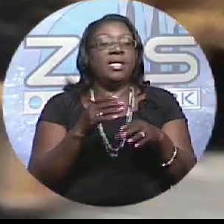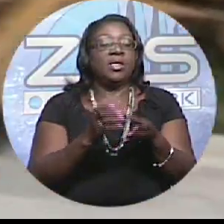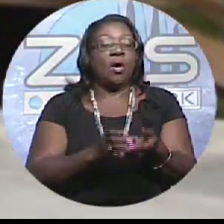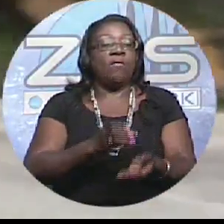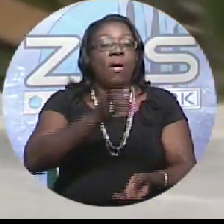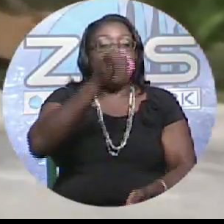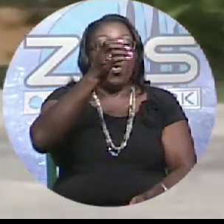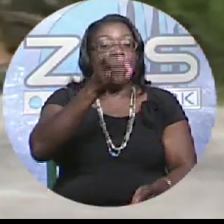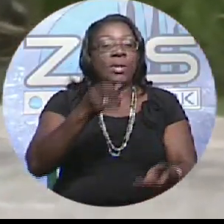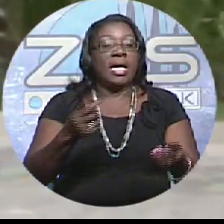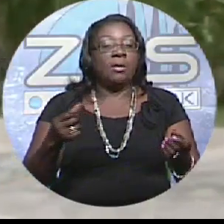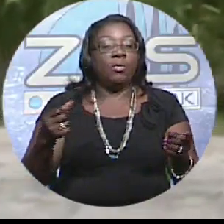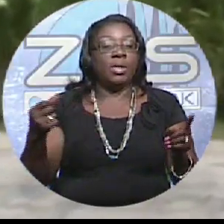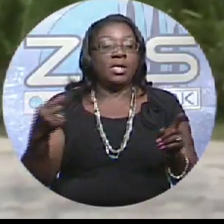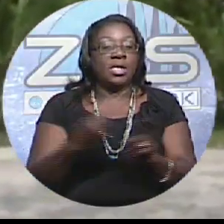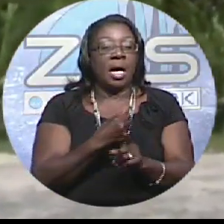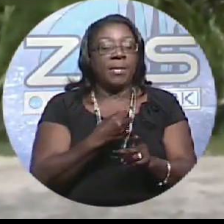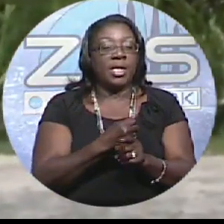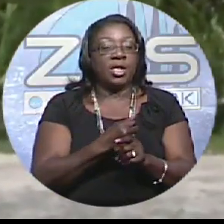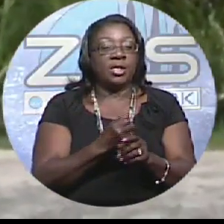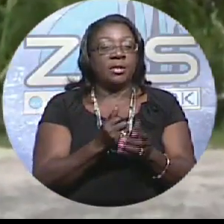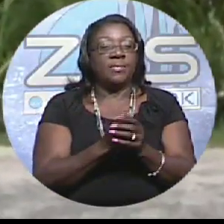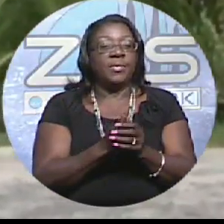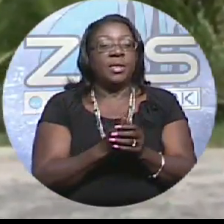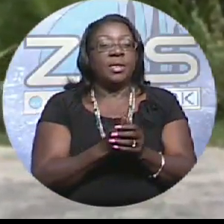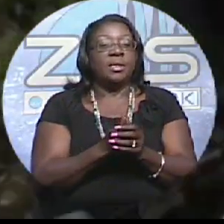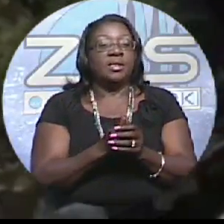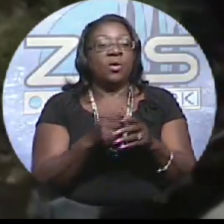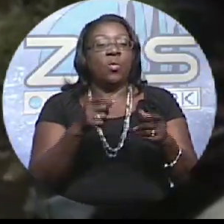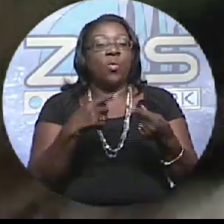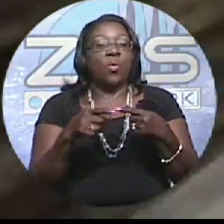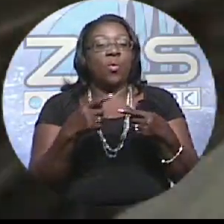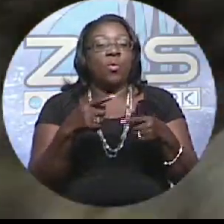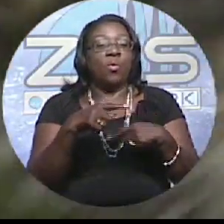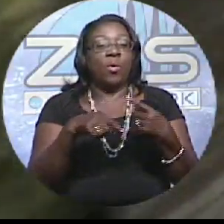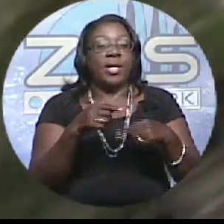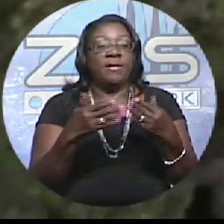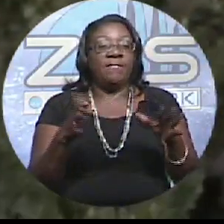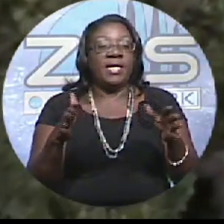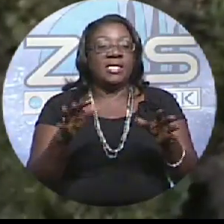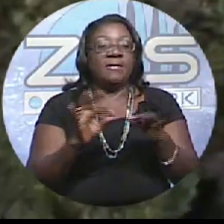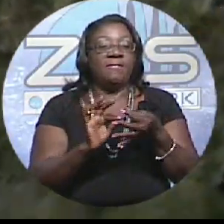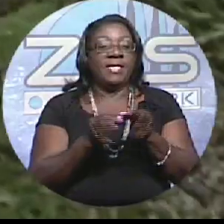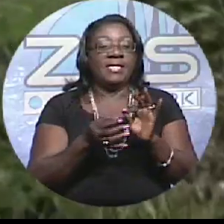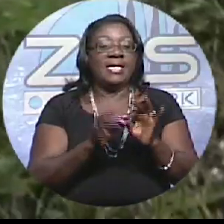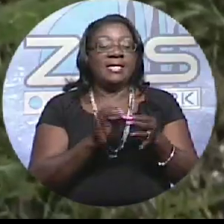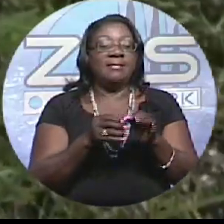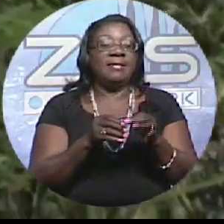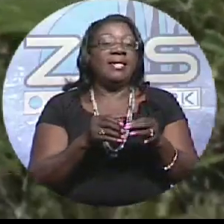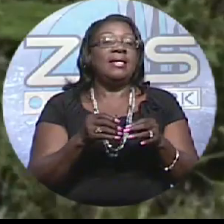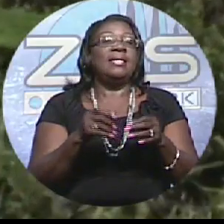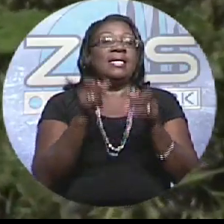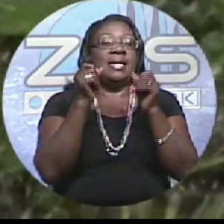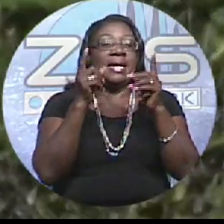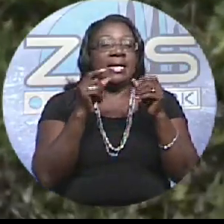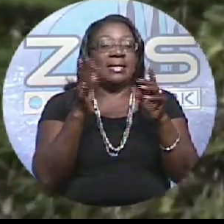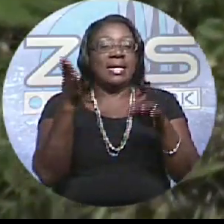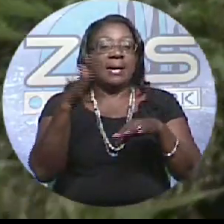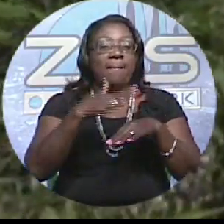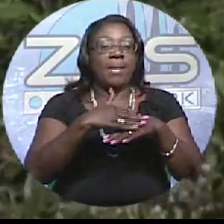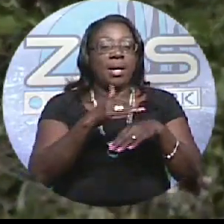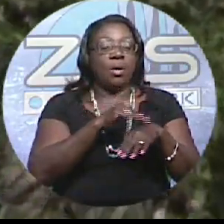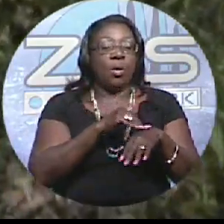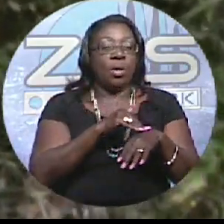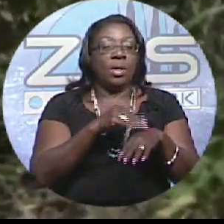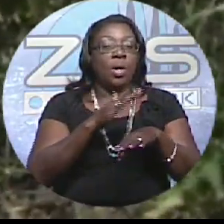has since been replaced and the lights are back on. However, residents are waiting on the next update on Erika. In